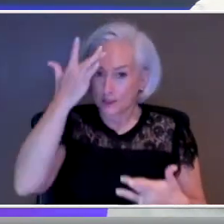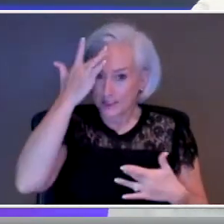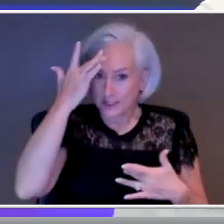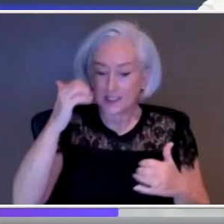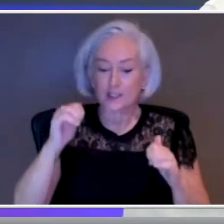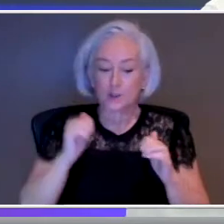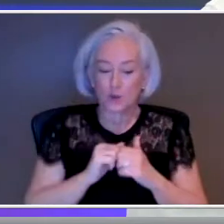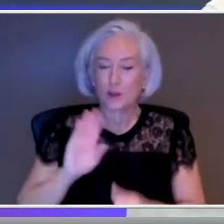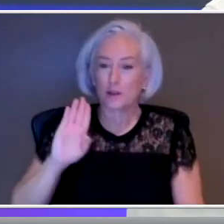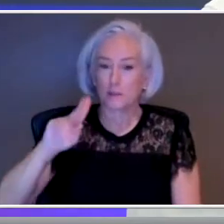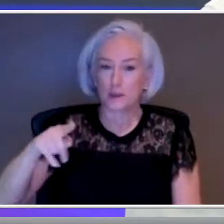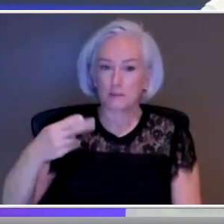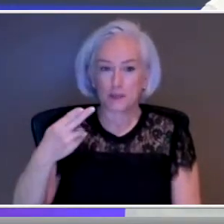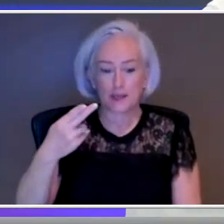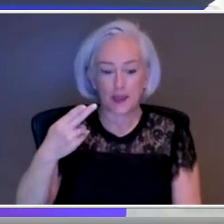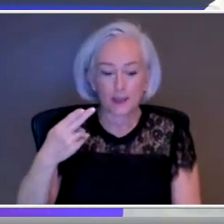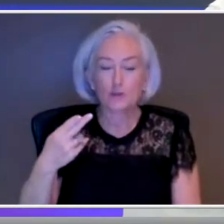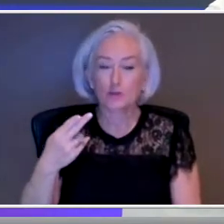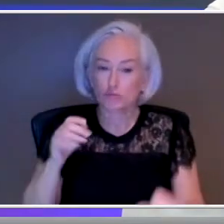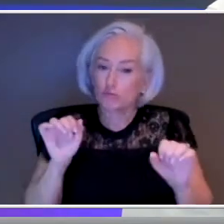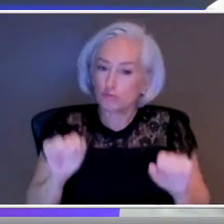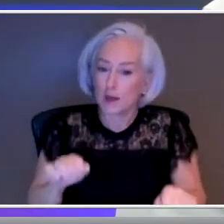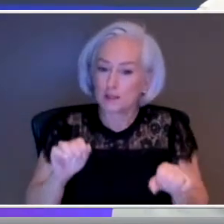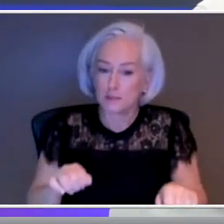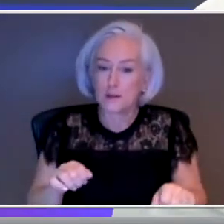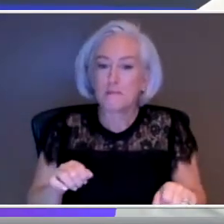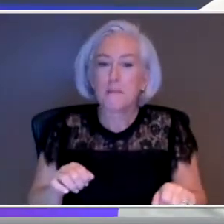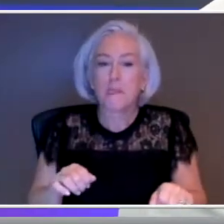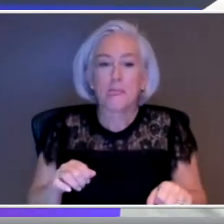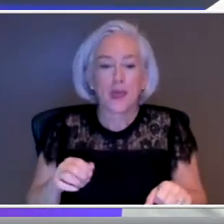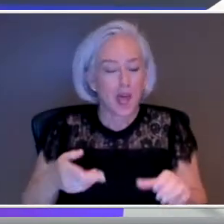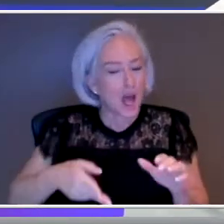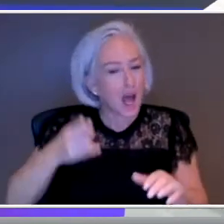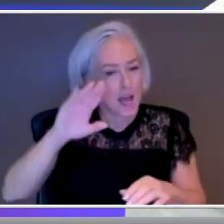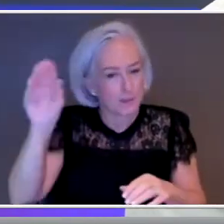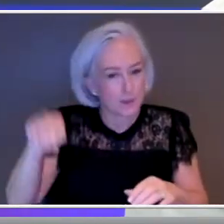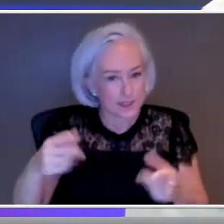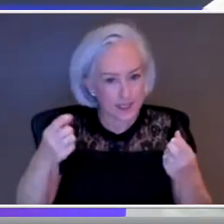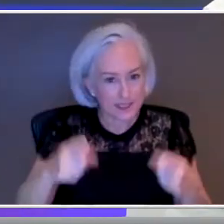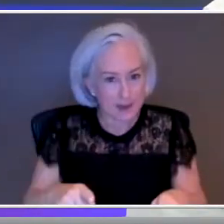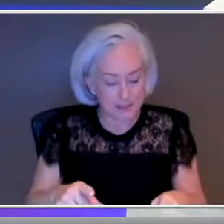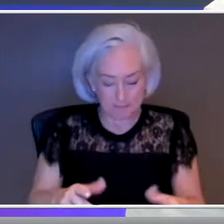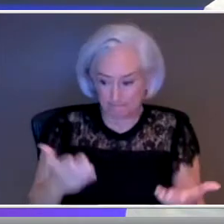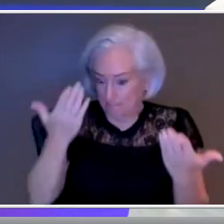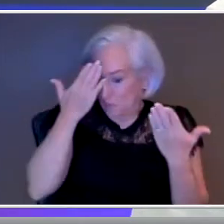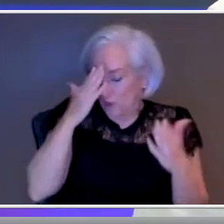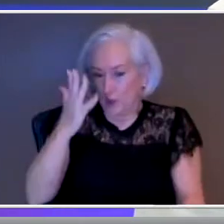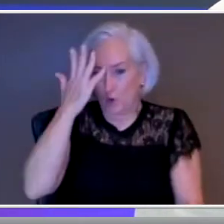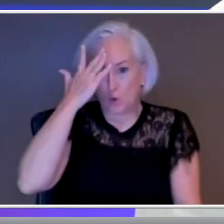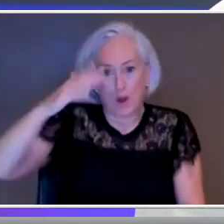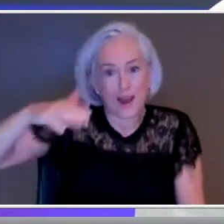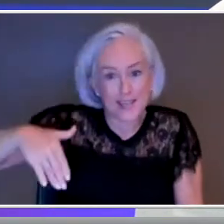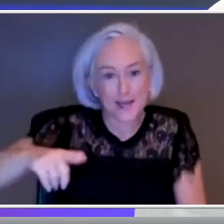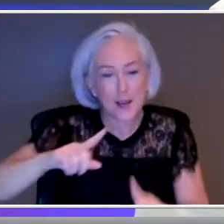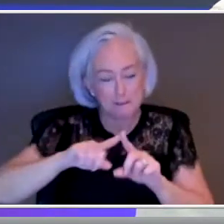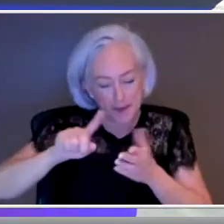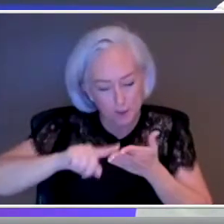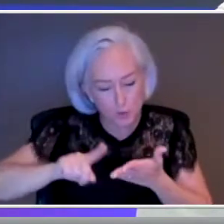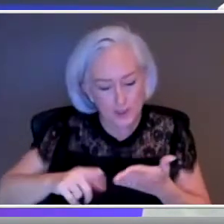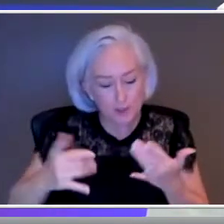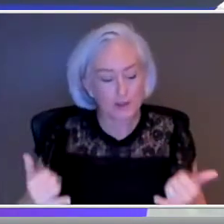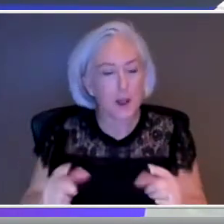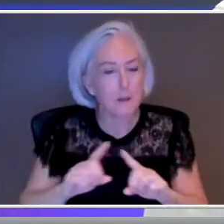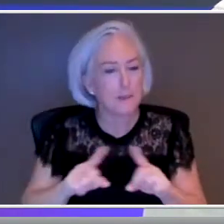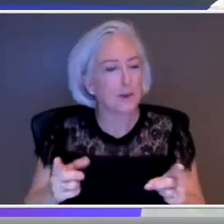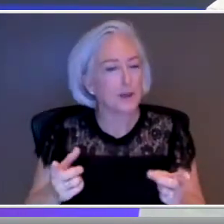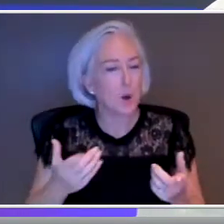We're not exactly sure why that is yet. The medical community is working on it, but we do know that that's higher. There's a higher prevalence of it. So and as